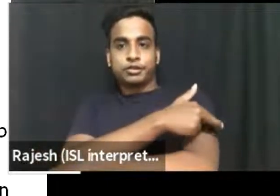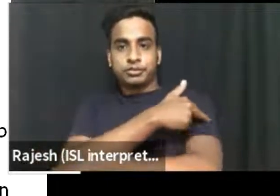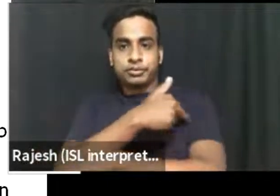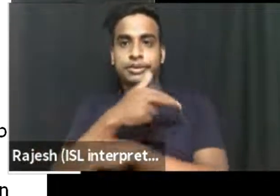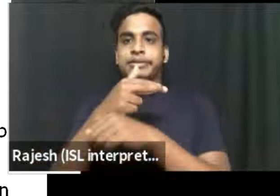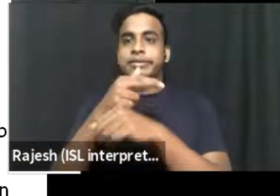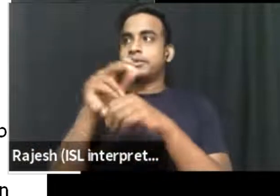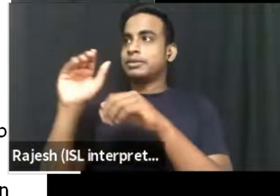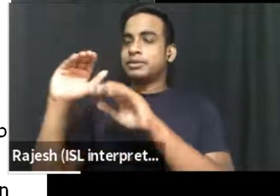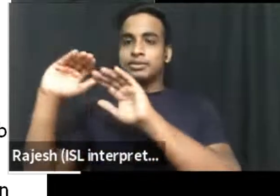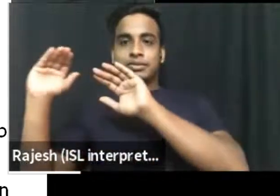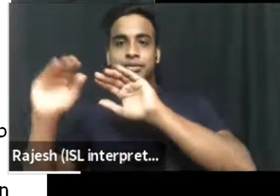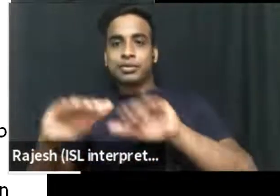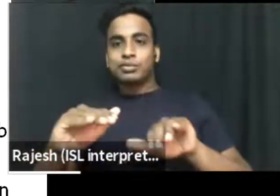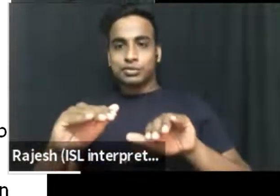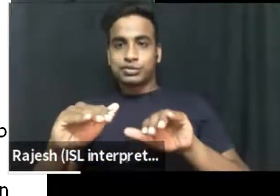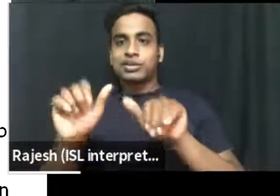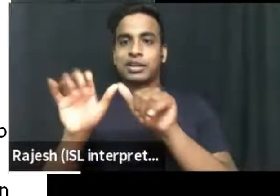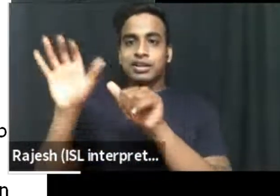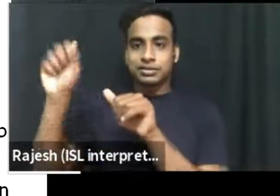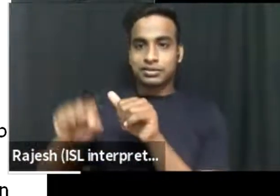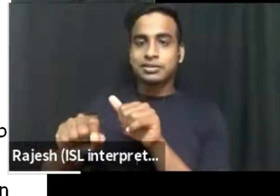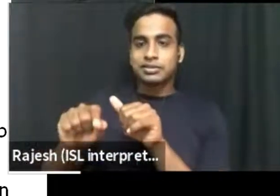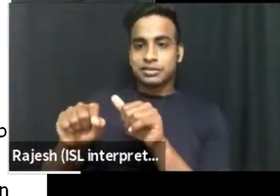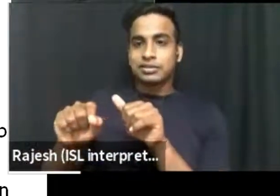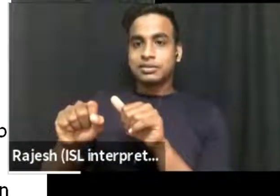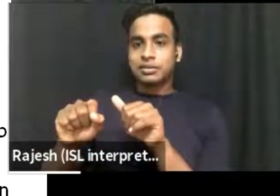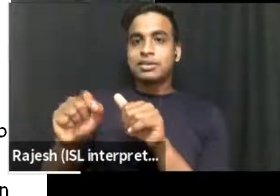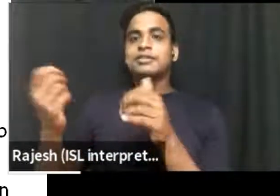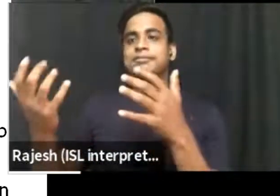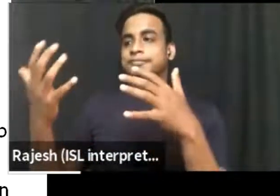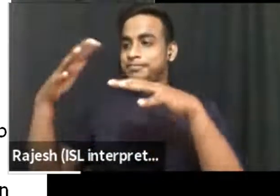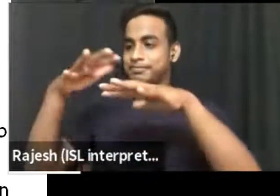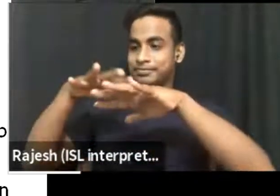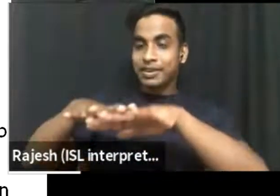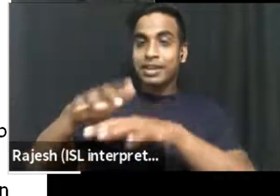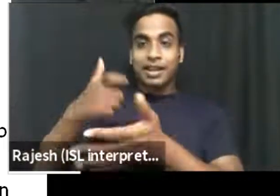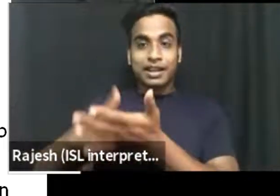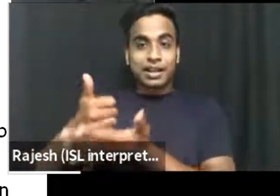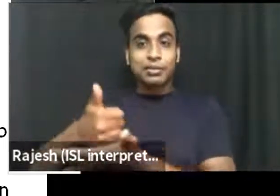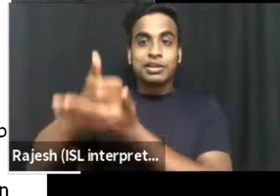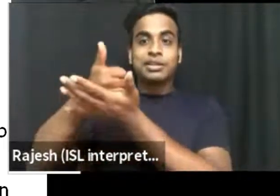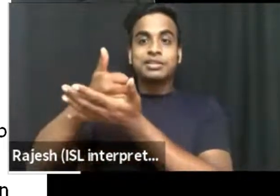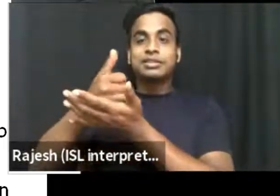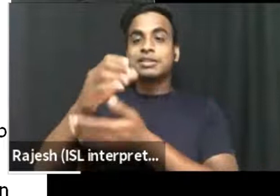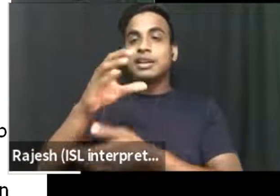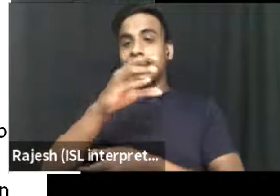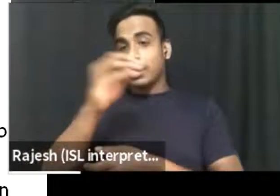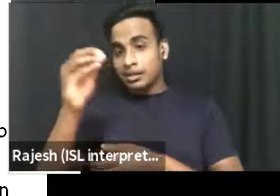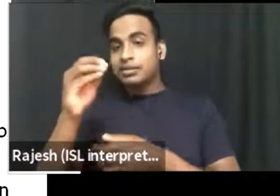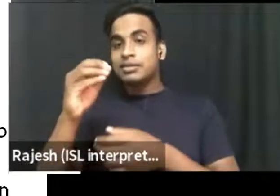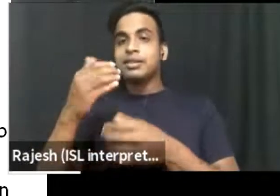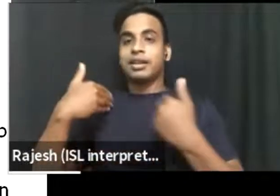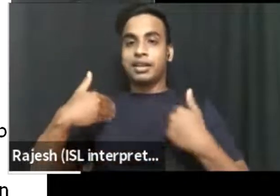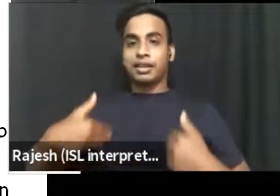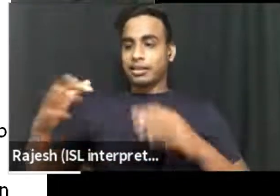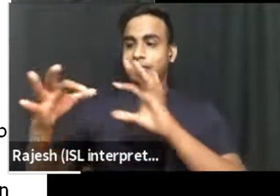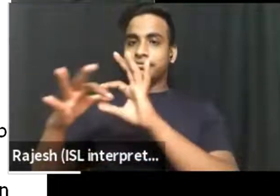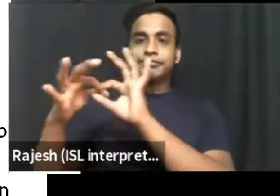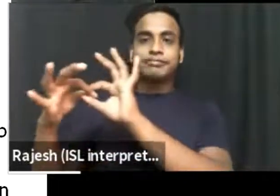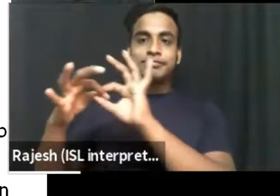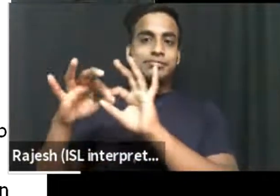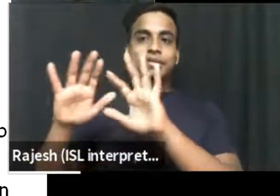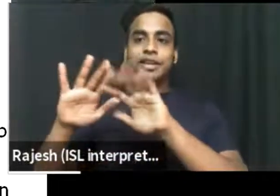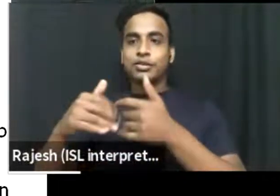health and rehabilitation, integration of that. Almost everyone knows about all these things that we have written